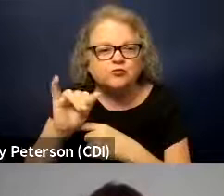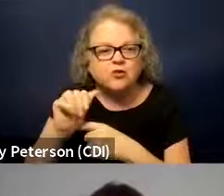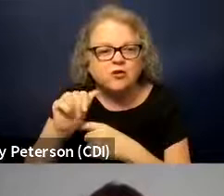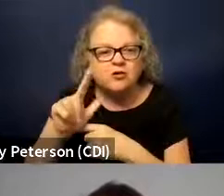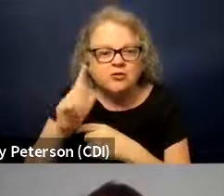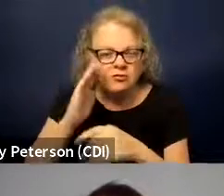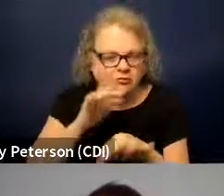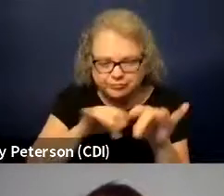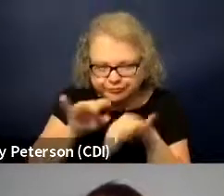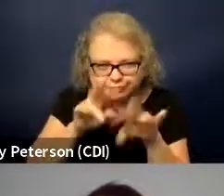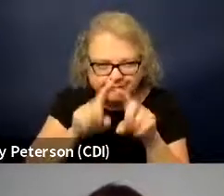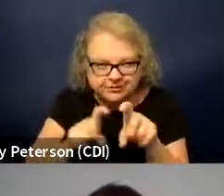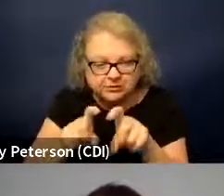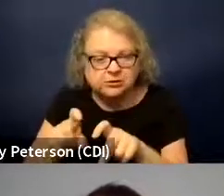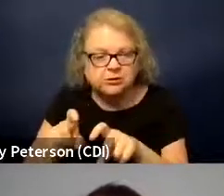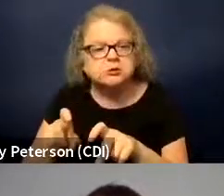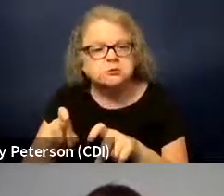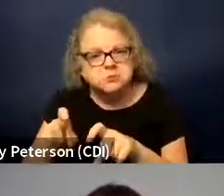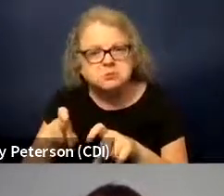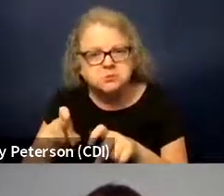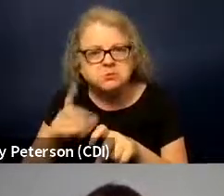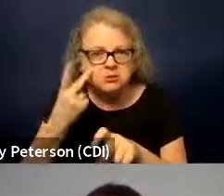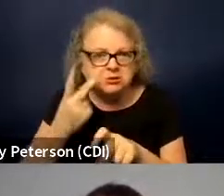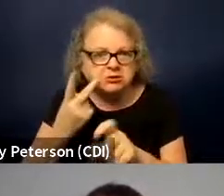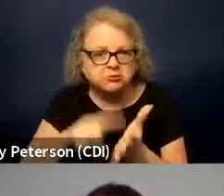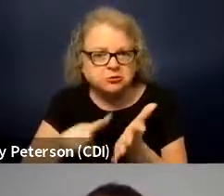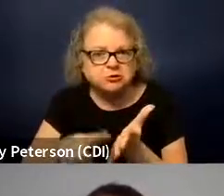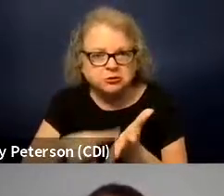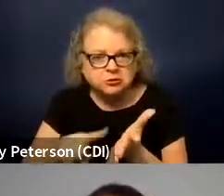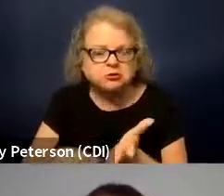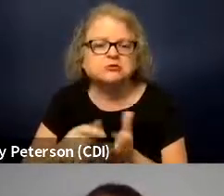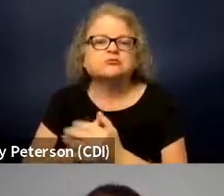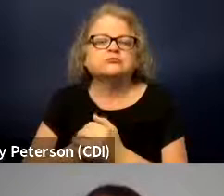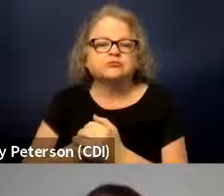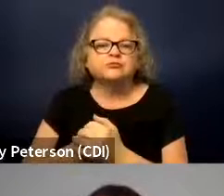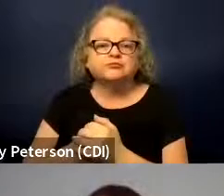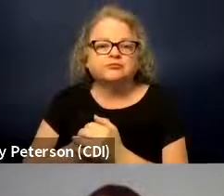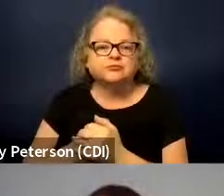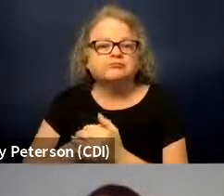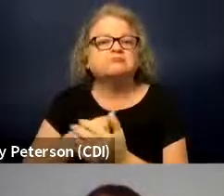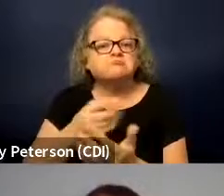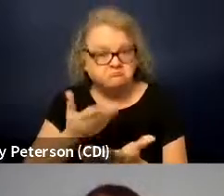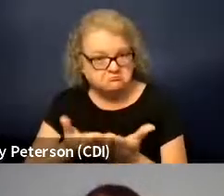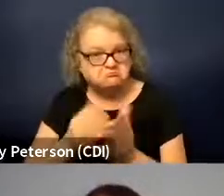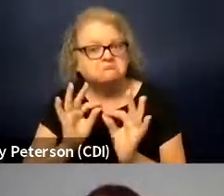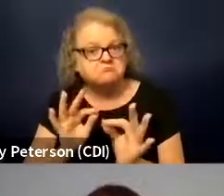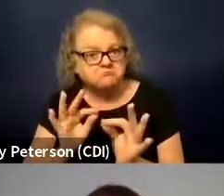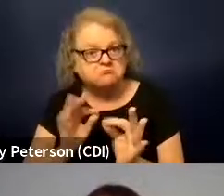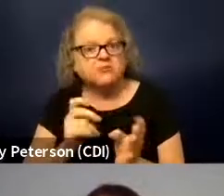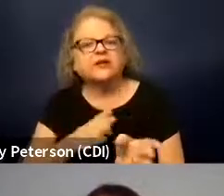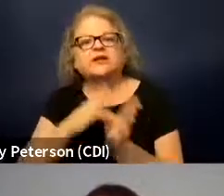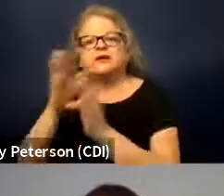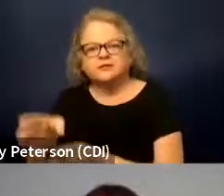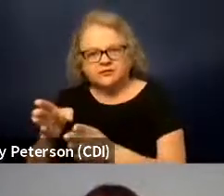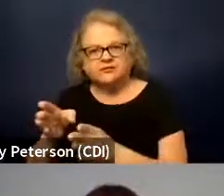in animals, it gets tested in humans. The basic science research is far and away